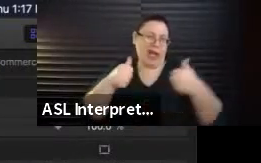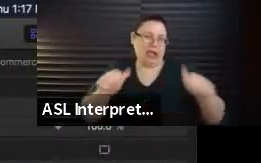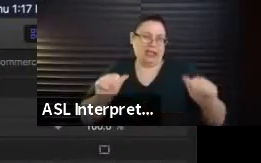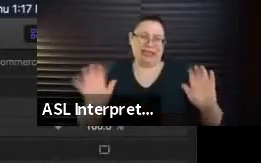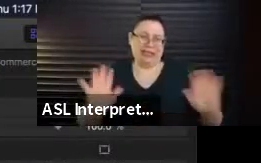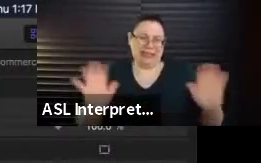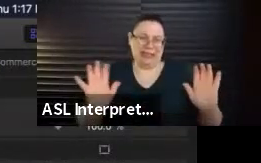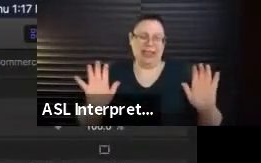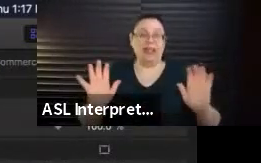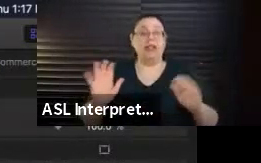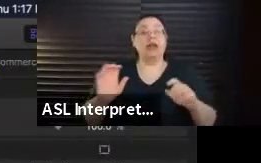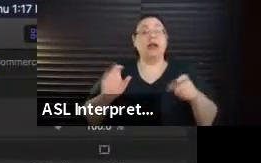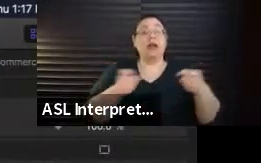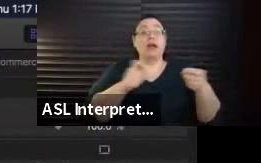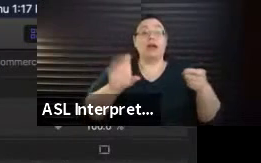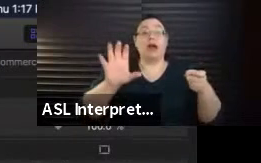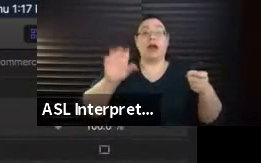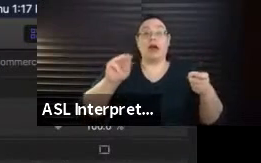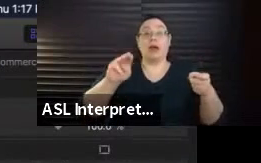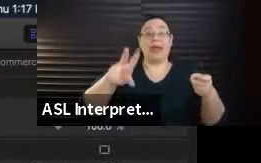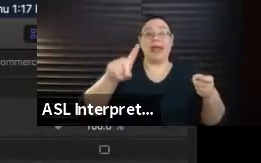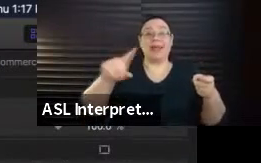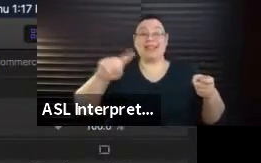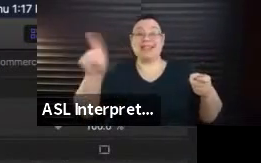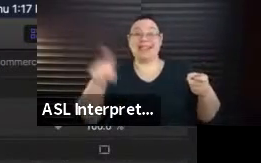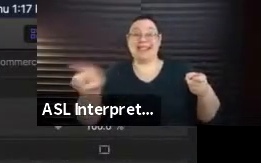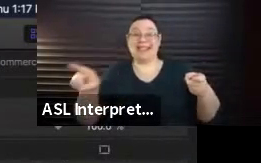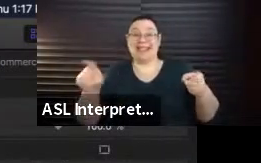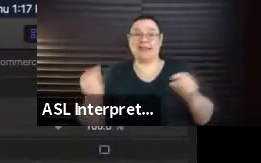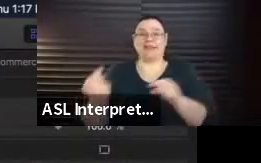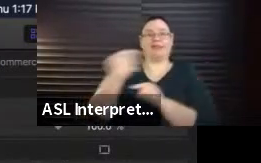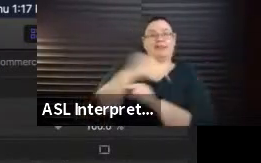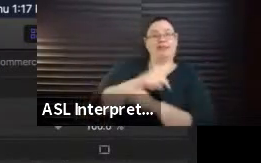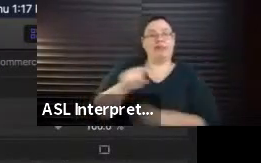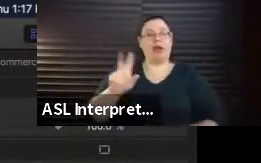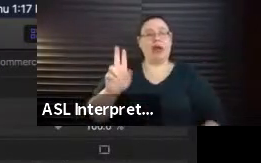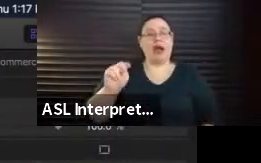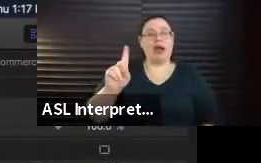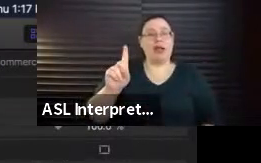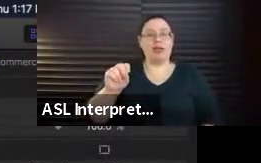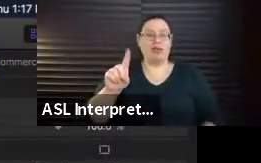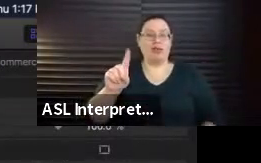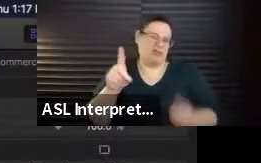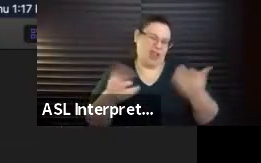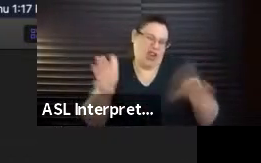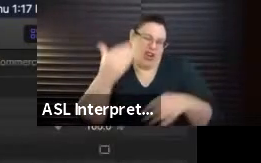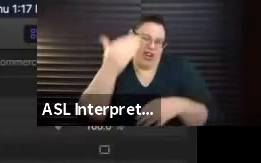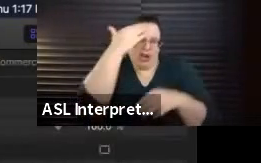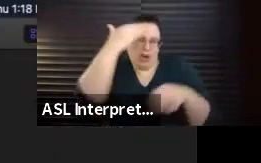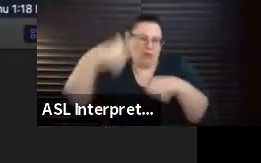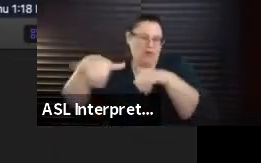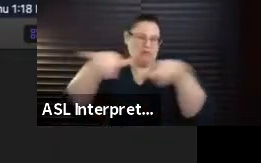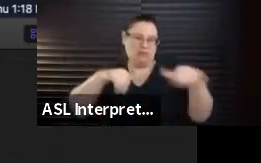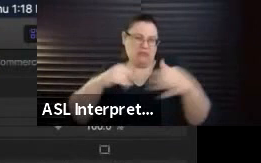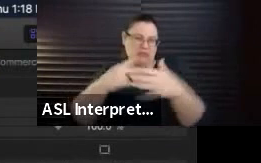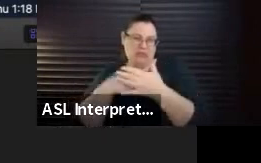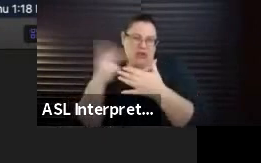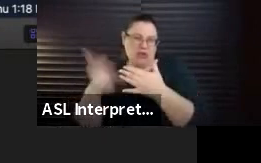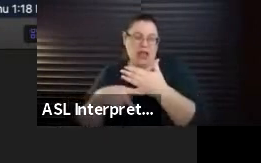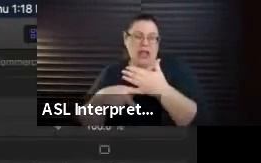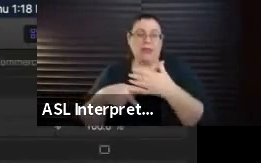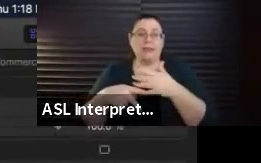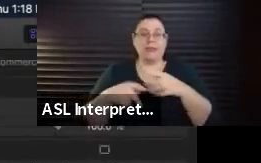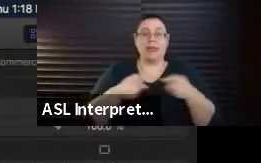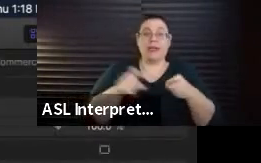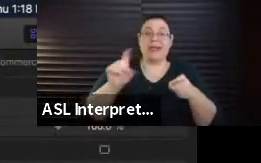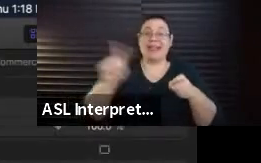hit Command Z, which is the undo button. You're probably familiar with this one for other programs too. So I'm just going to Command Z and undo